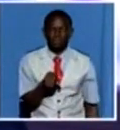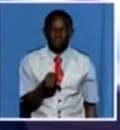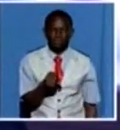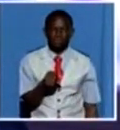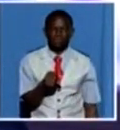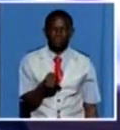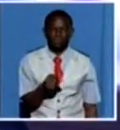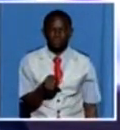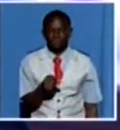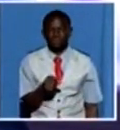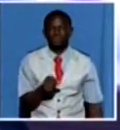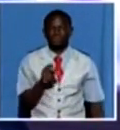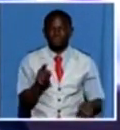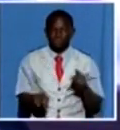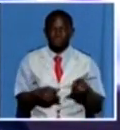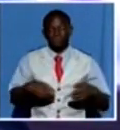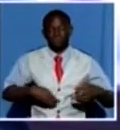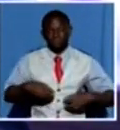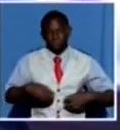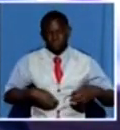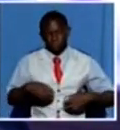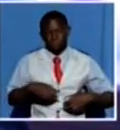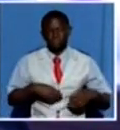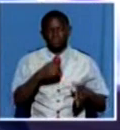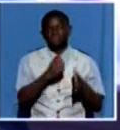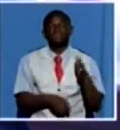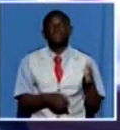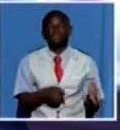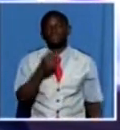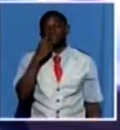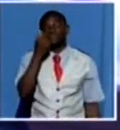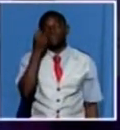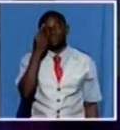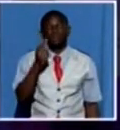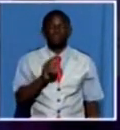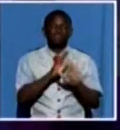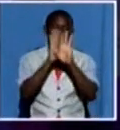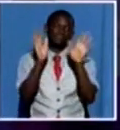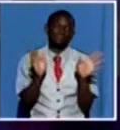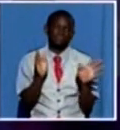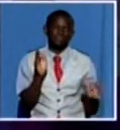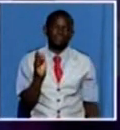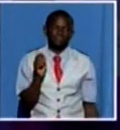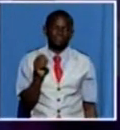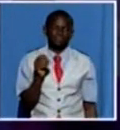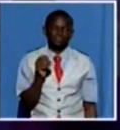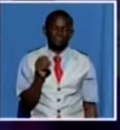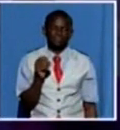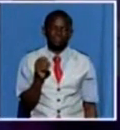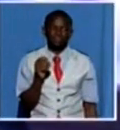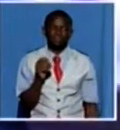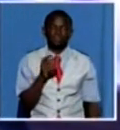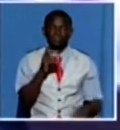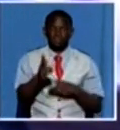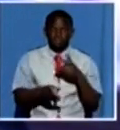context and into perspective. Franklin, road infrastructure world over is